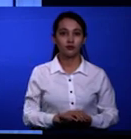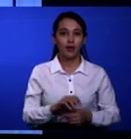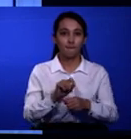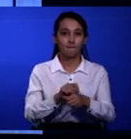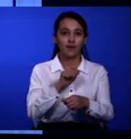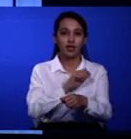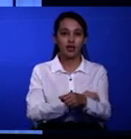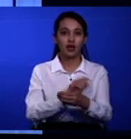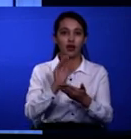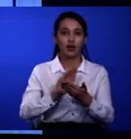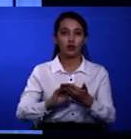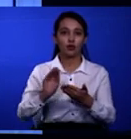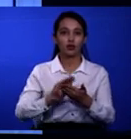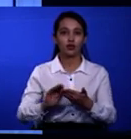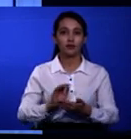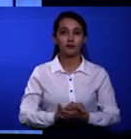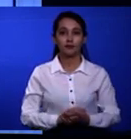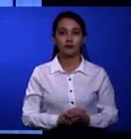Metrlarda ifodalang.